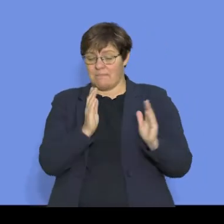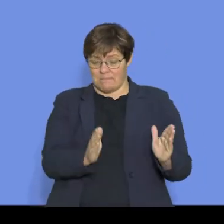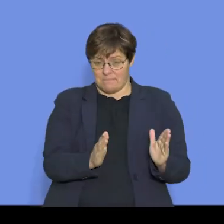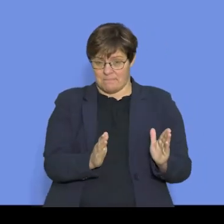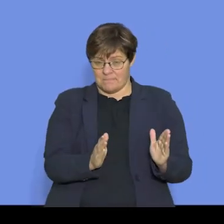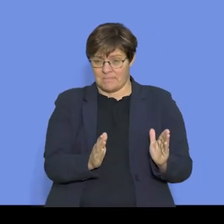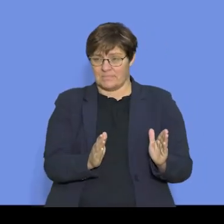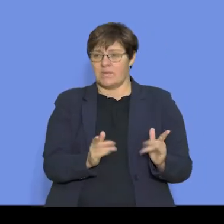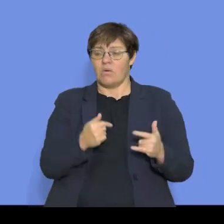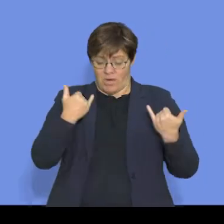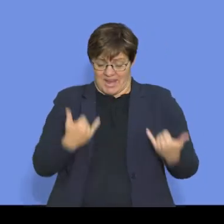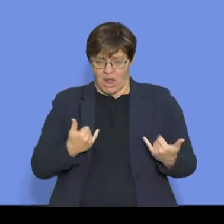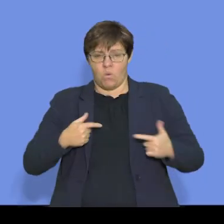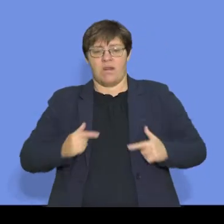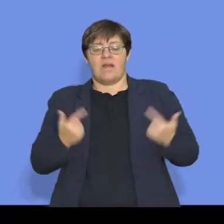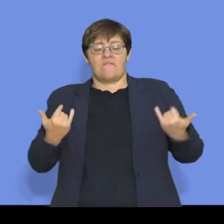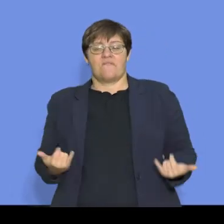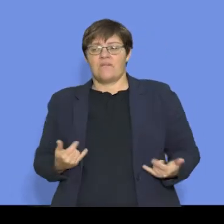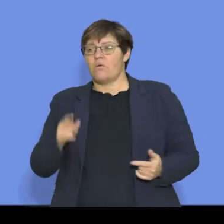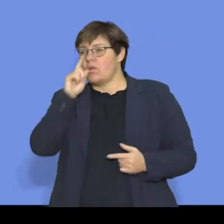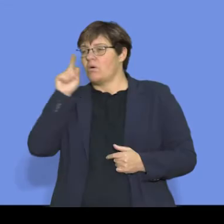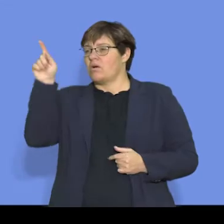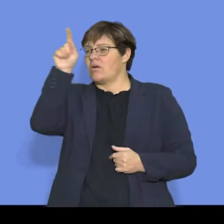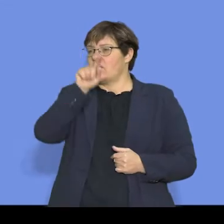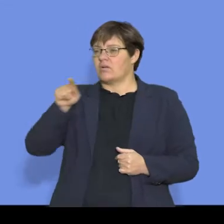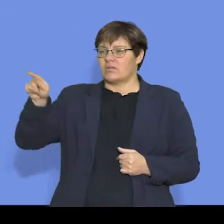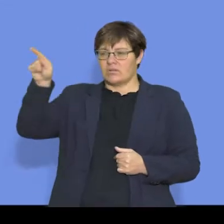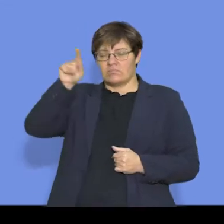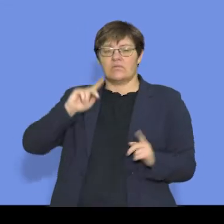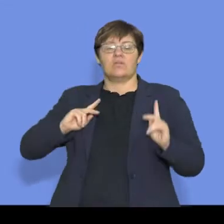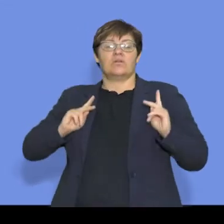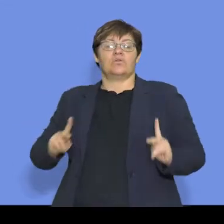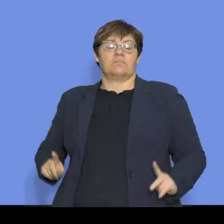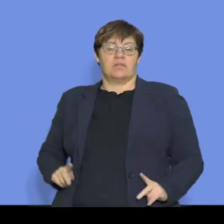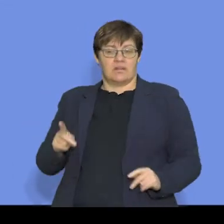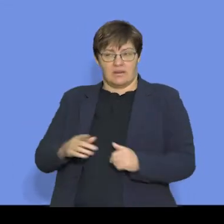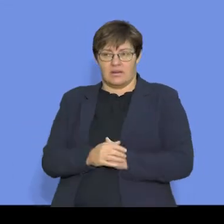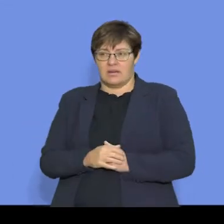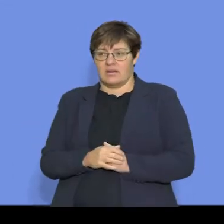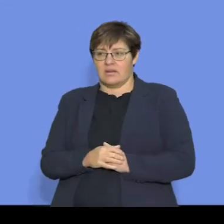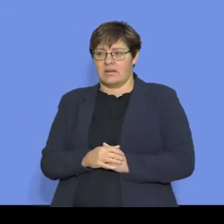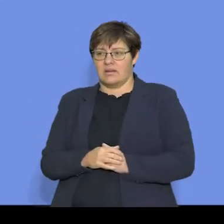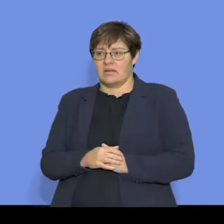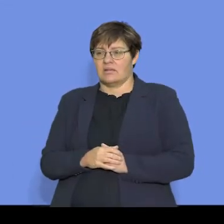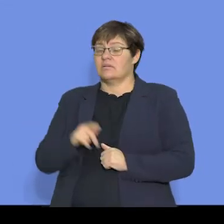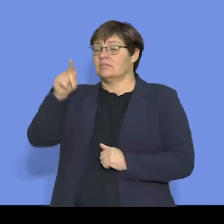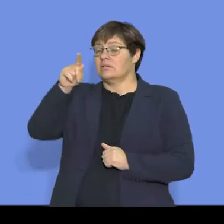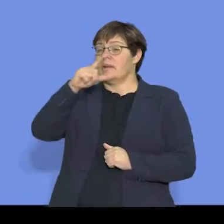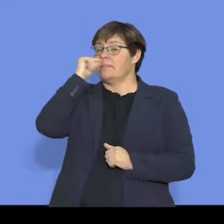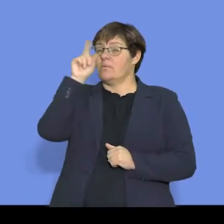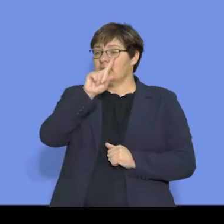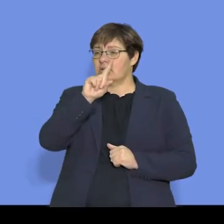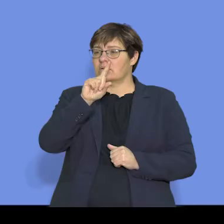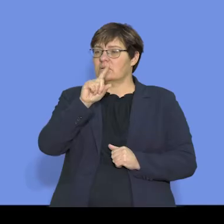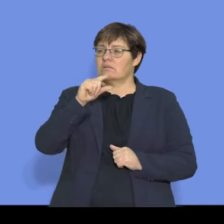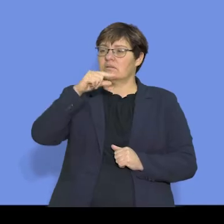and period are we living in? And we look here, they talk about humans, and that is